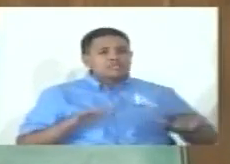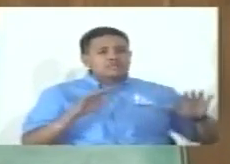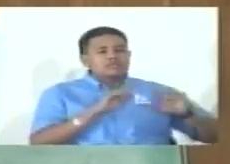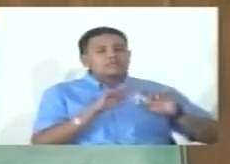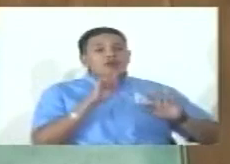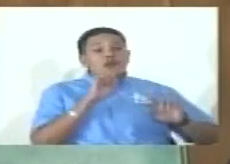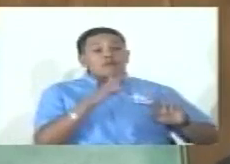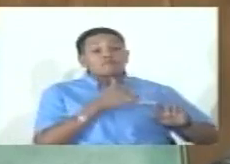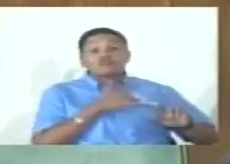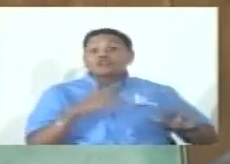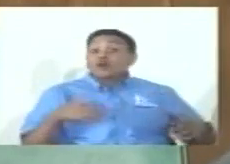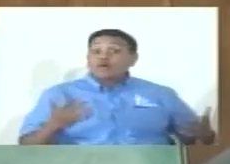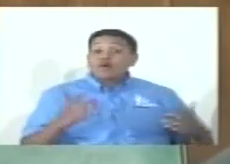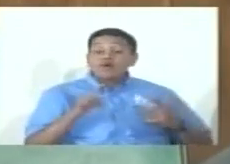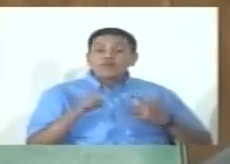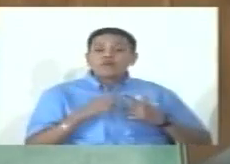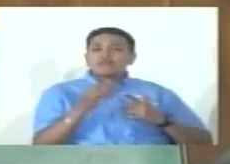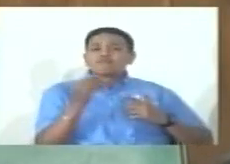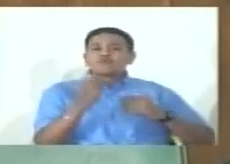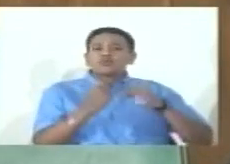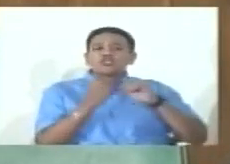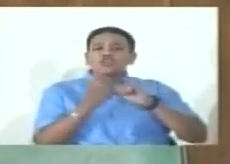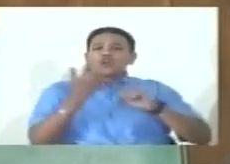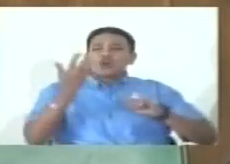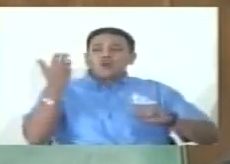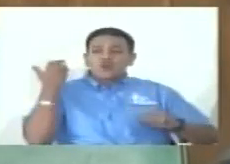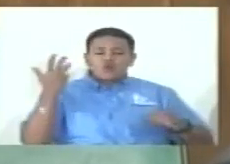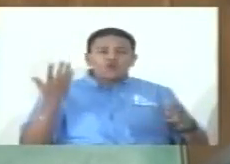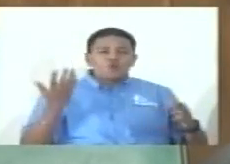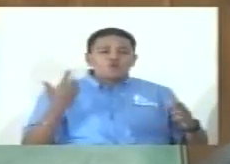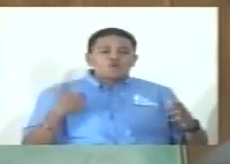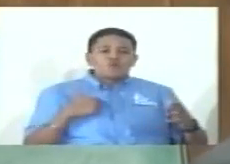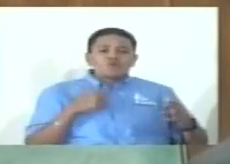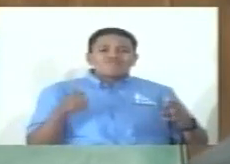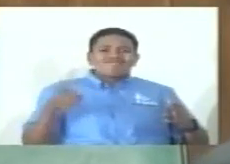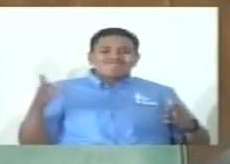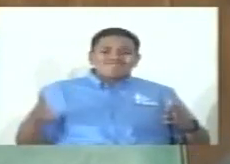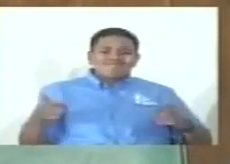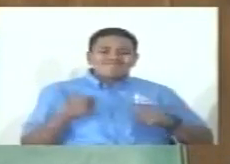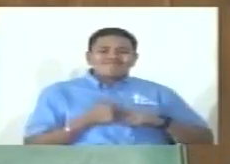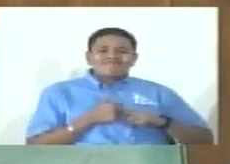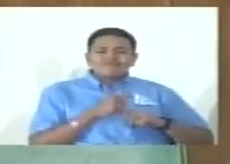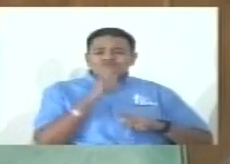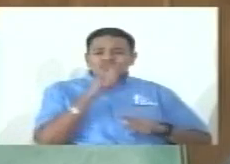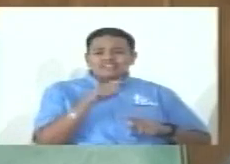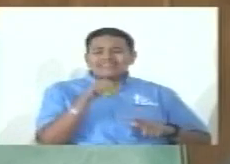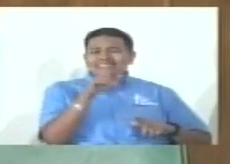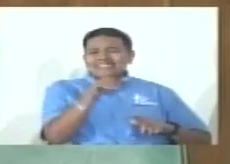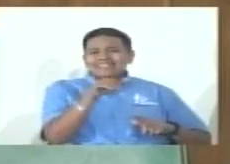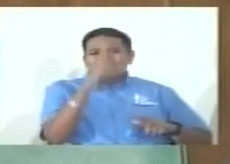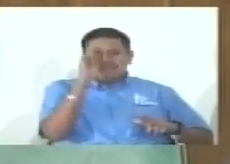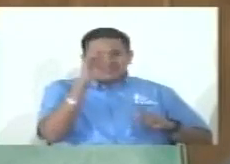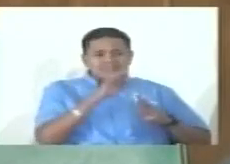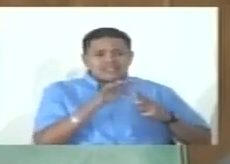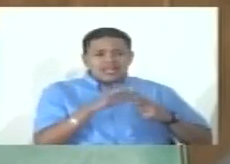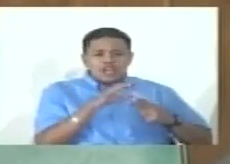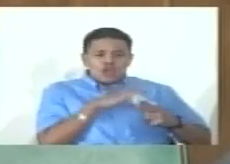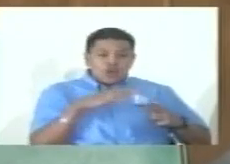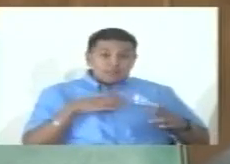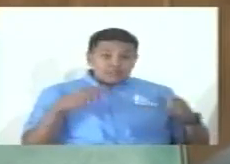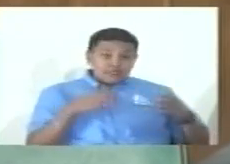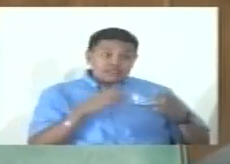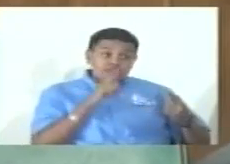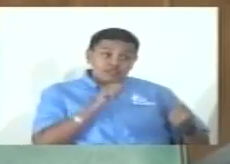that when a couple years ago we on this side called for a joint select committee